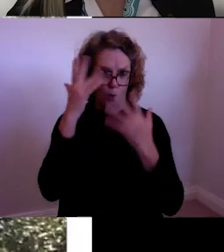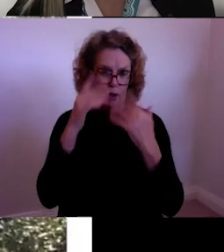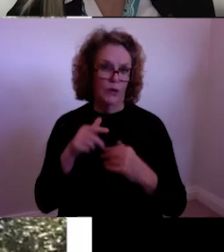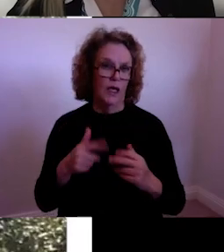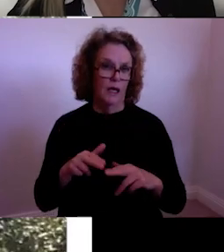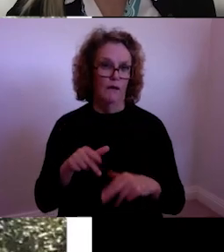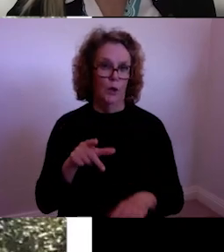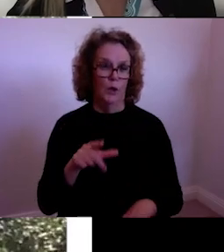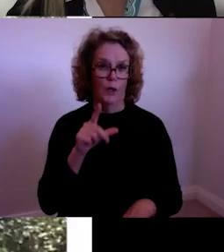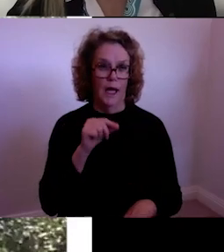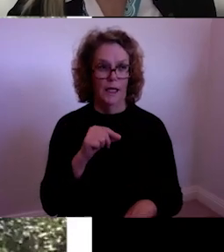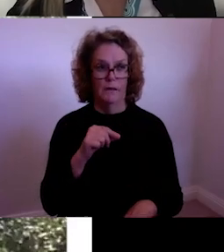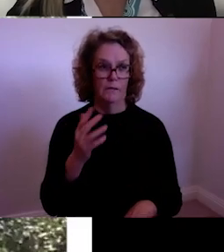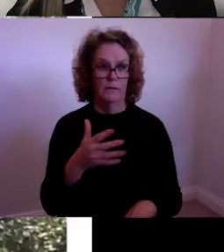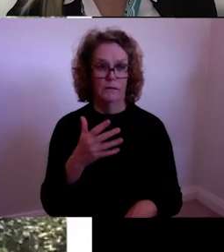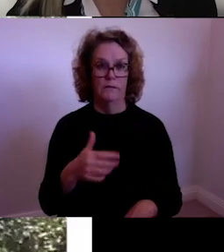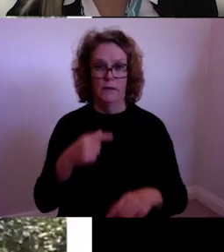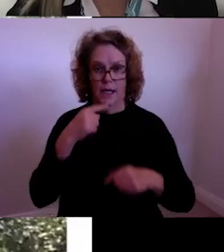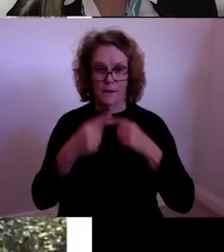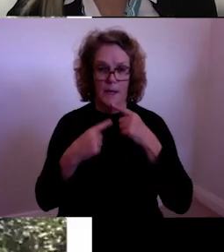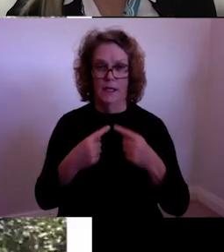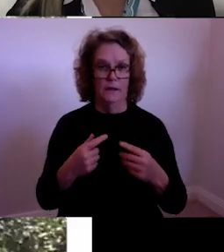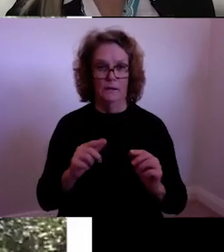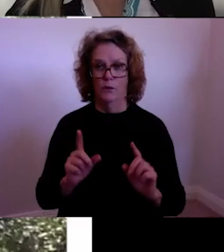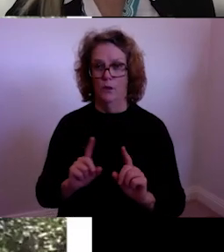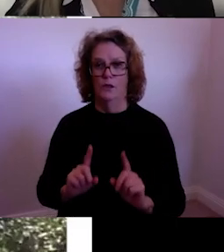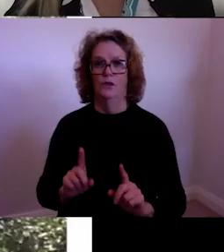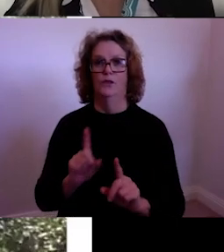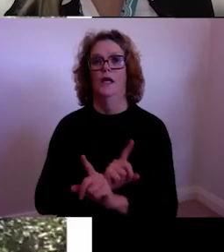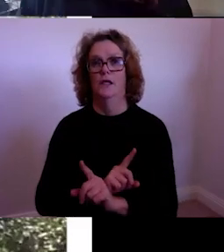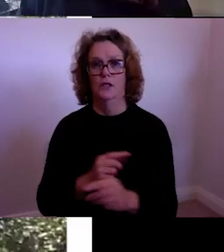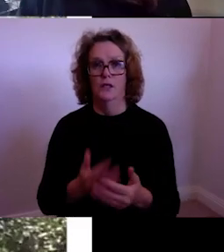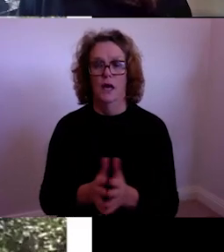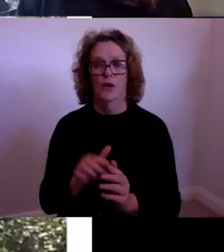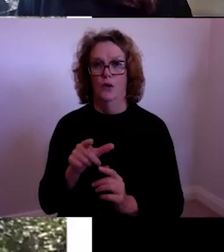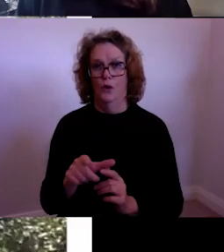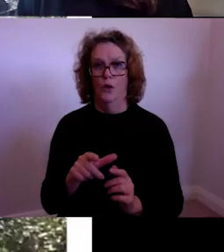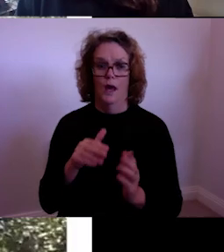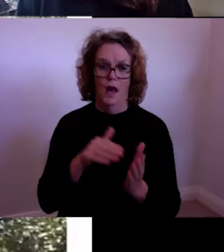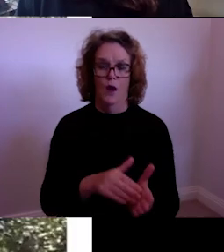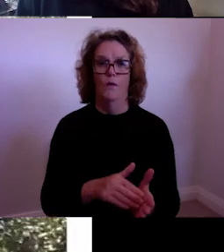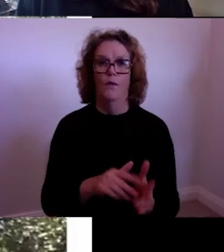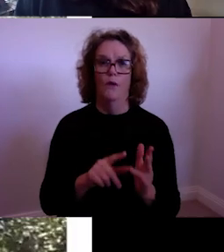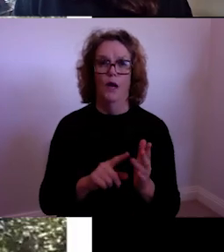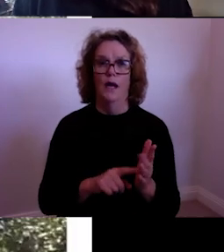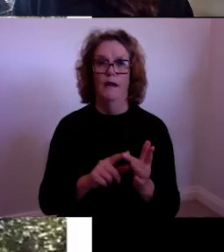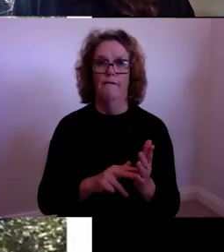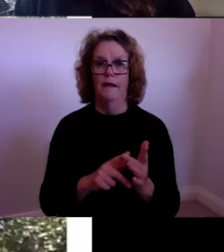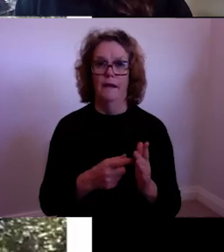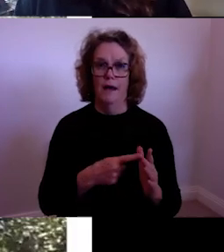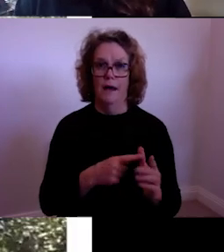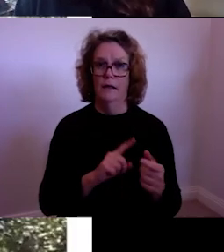were able to help Olivia to stay healthy. Yeah. So I guess the reverse of everything, all of the